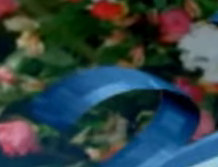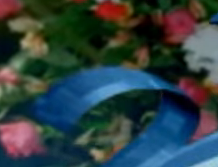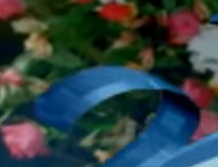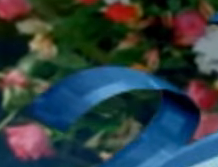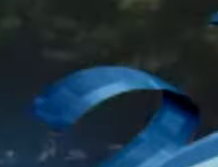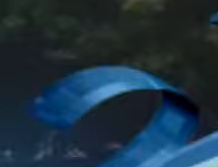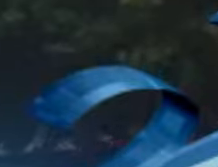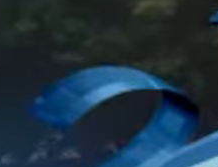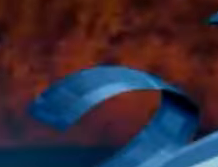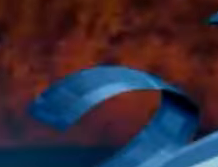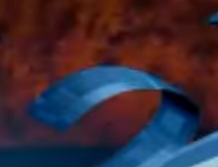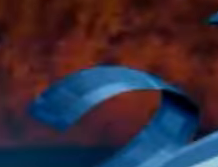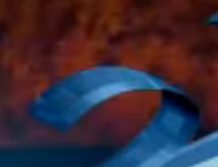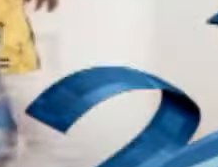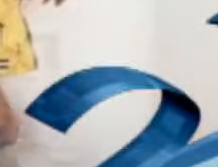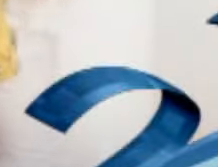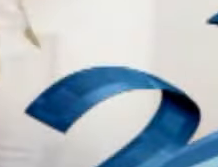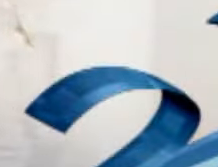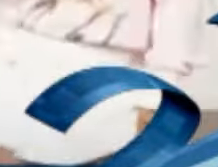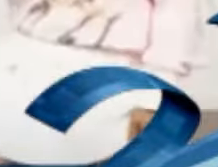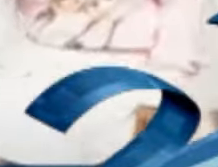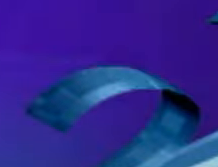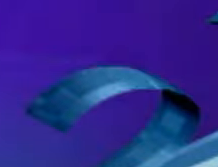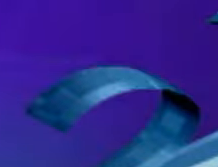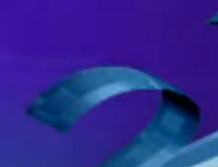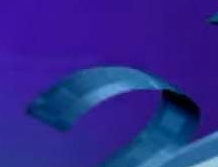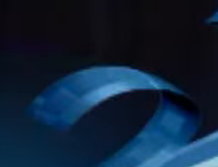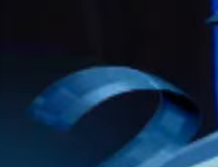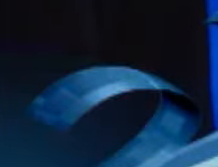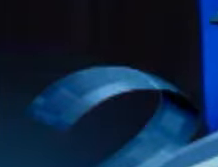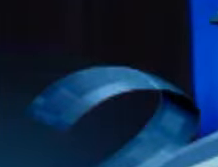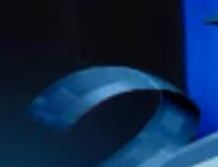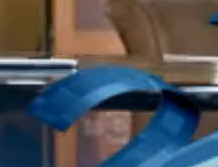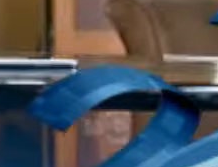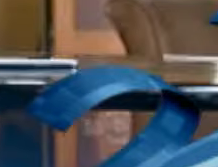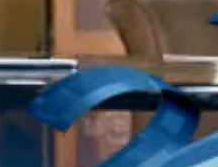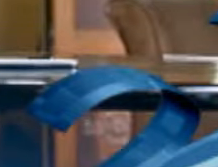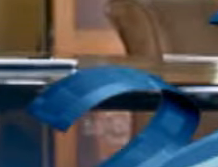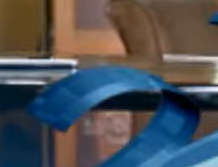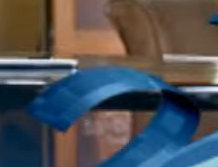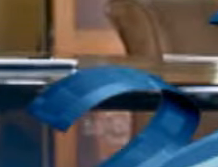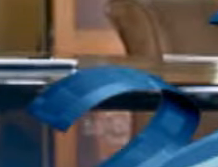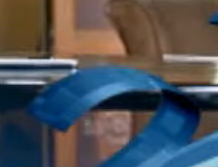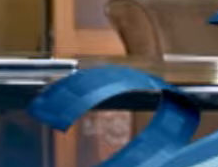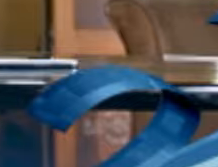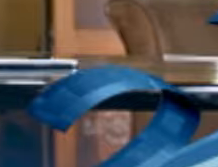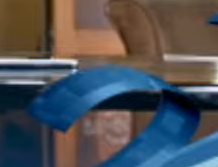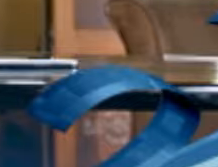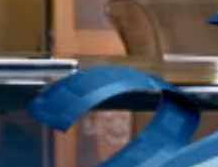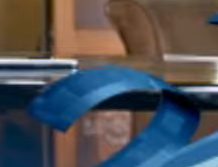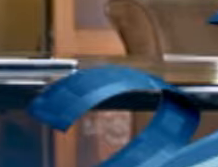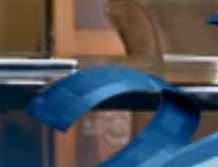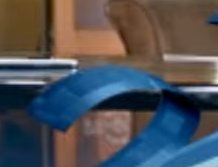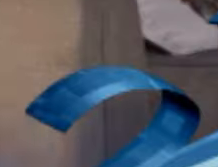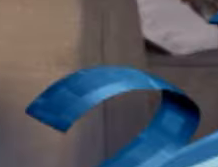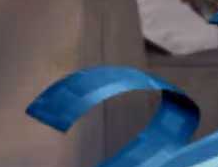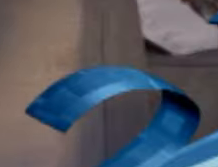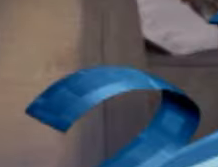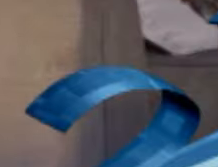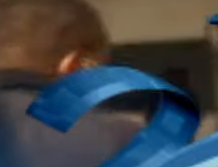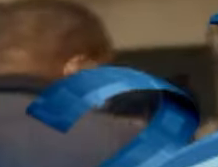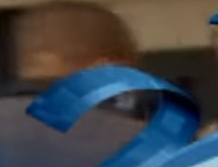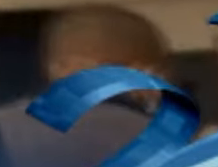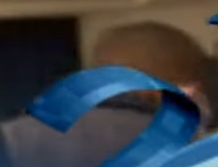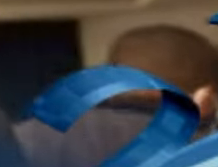juu. Yes you. Ndovu kuu hapa ndani ya Pretty Mix Show. It's a